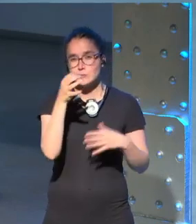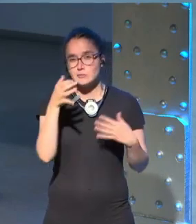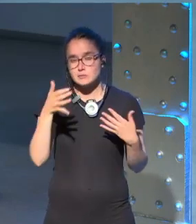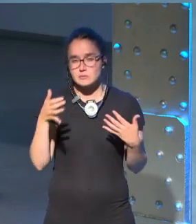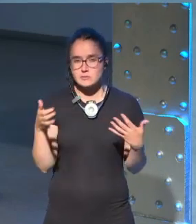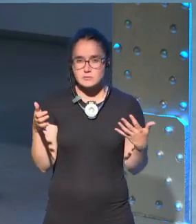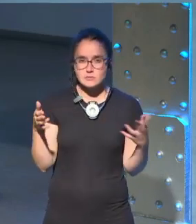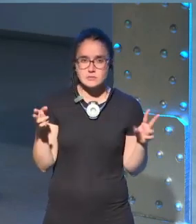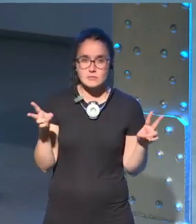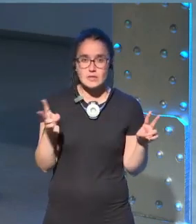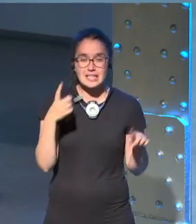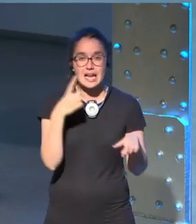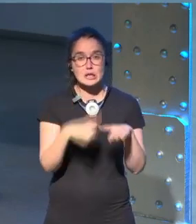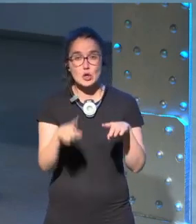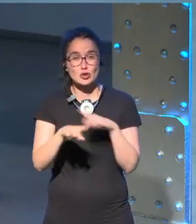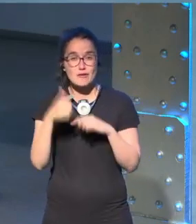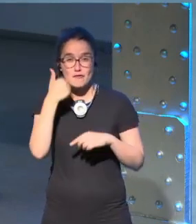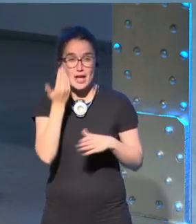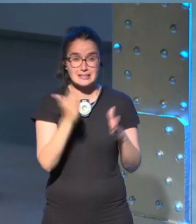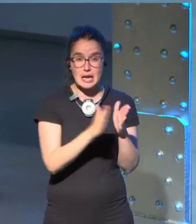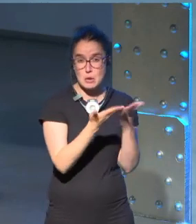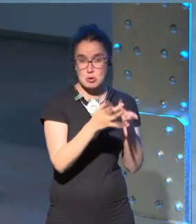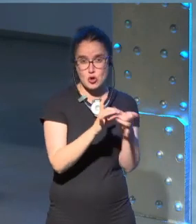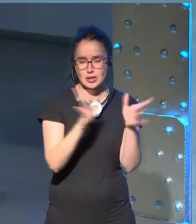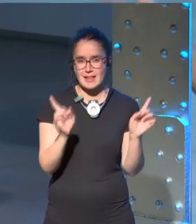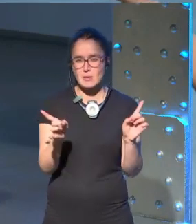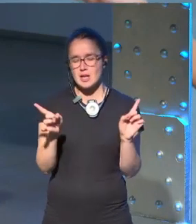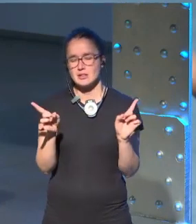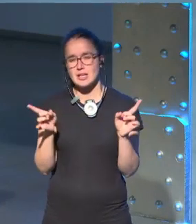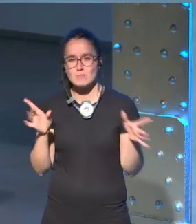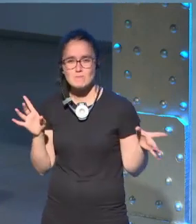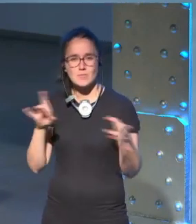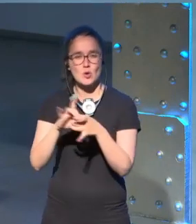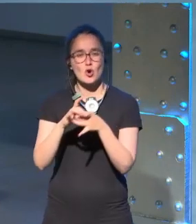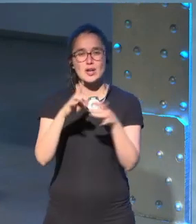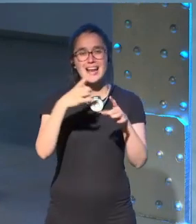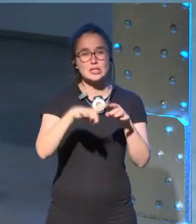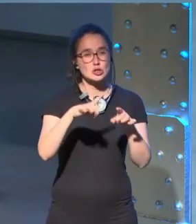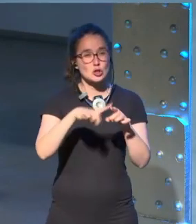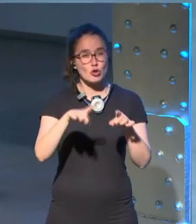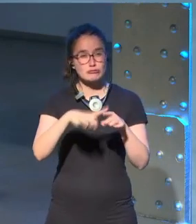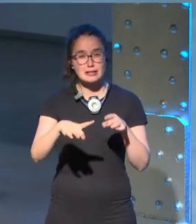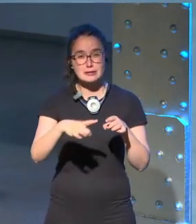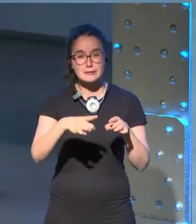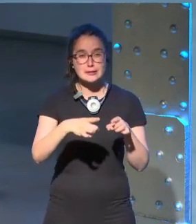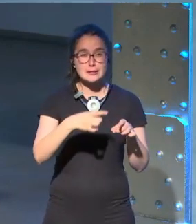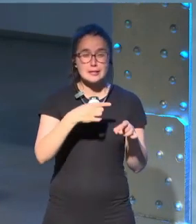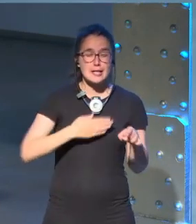book. It's about how the awfulness is dealt with. You know, there are a lot of